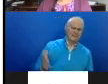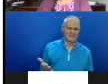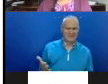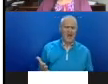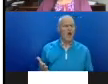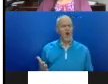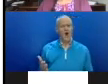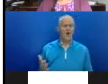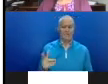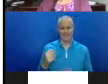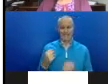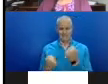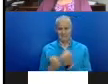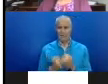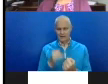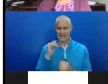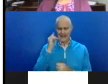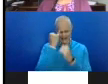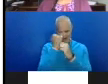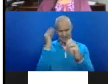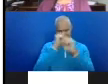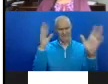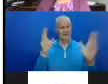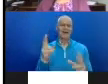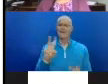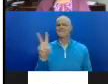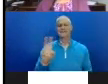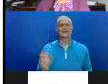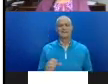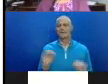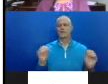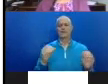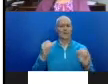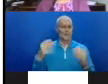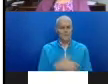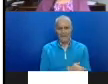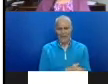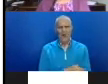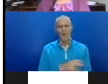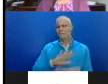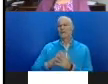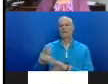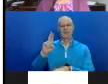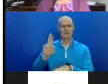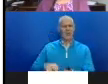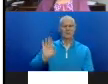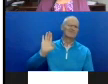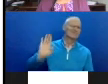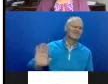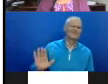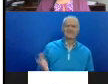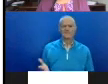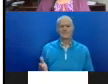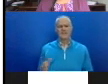can prop up this idea that women are only victims, powerless, no agency, and kind of normalize that stuff rather than seeing it